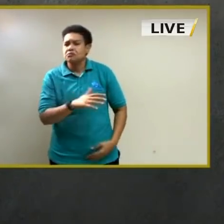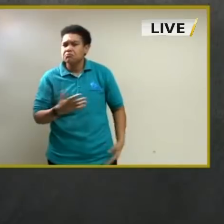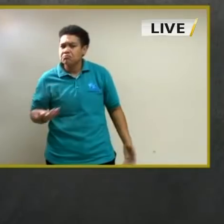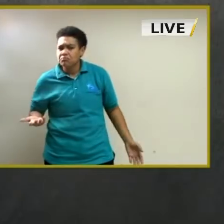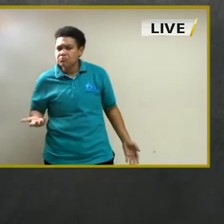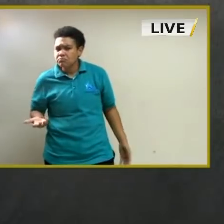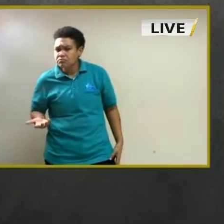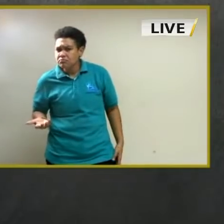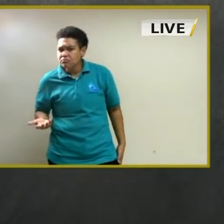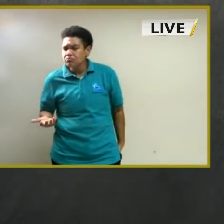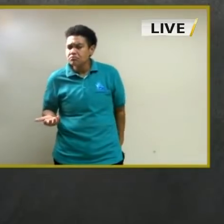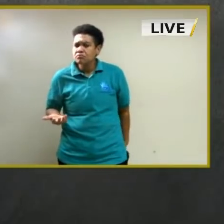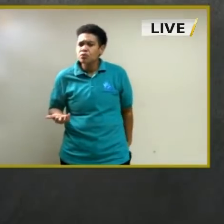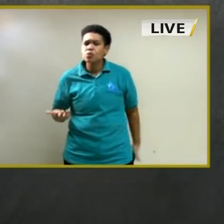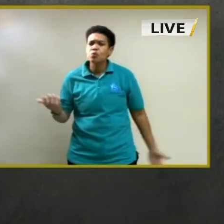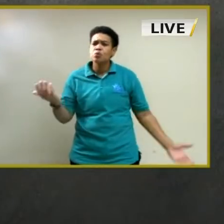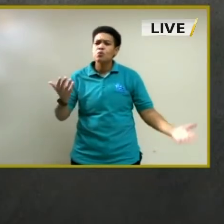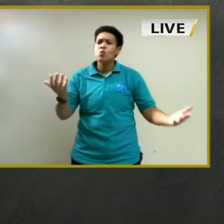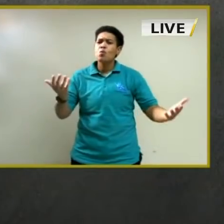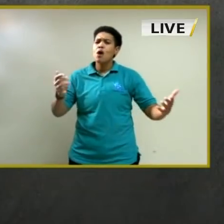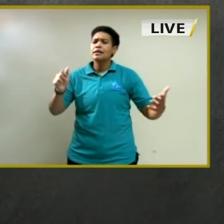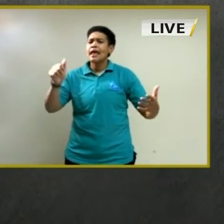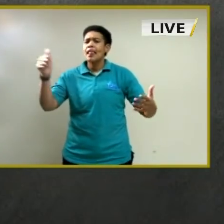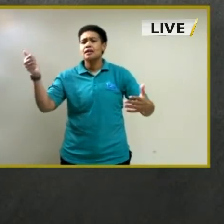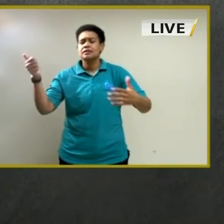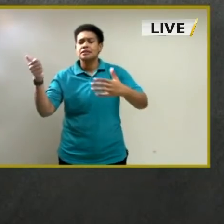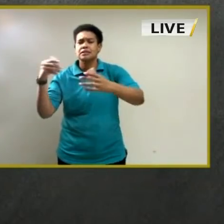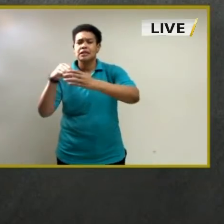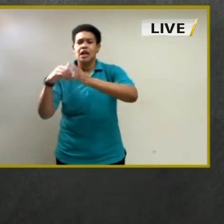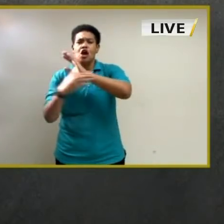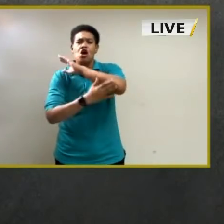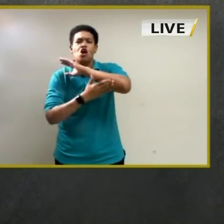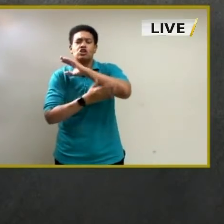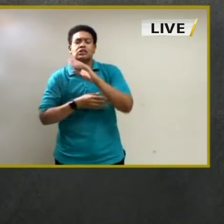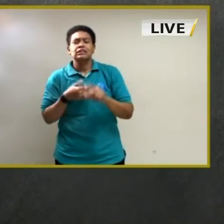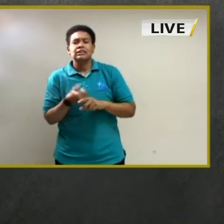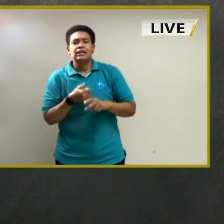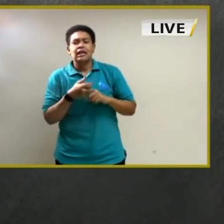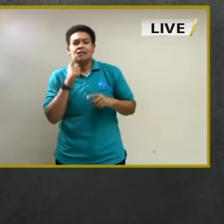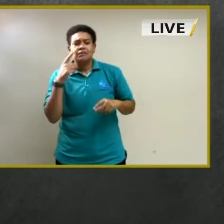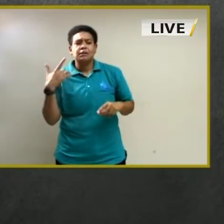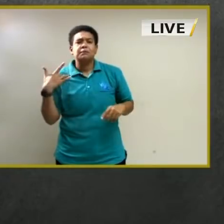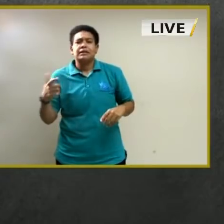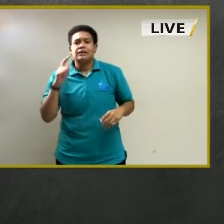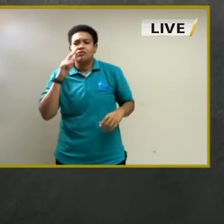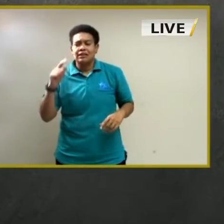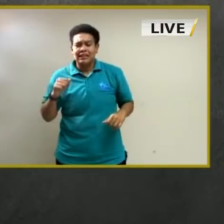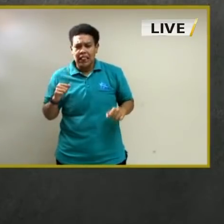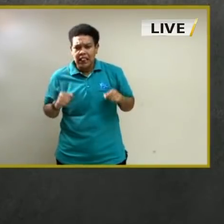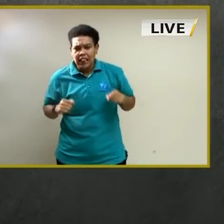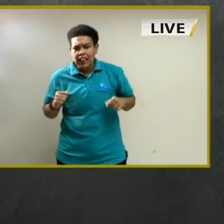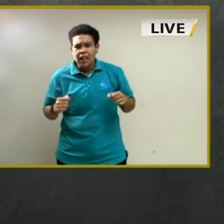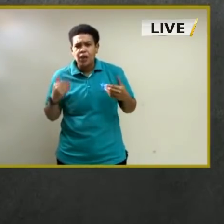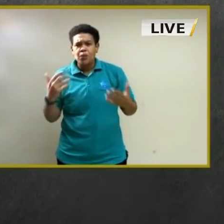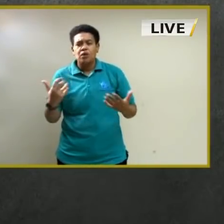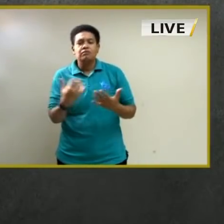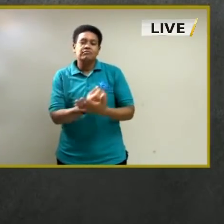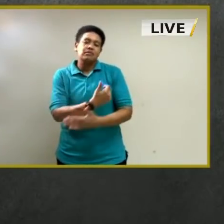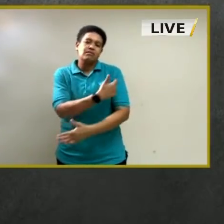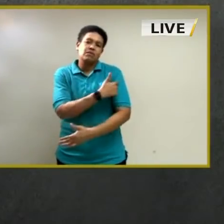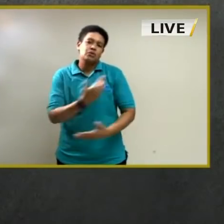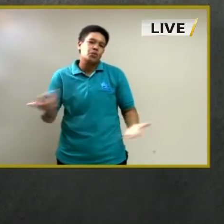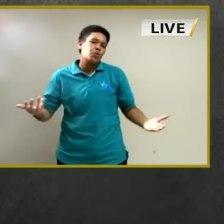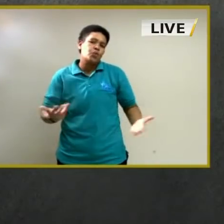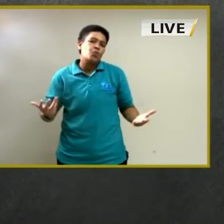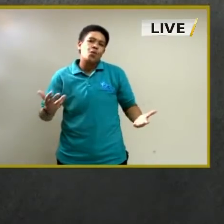What else in a country that is blatantly hesitant to take in vaccine?